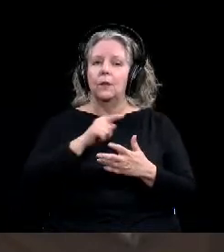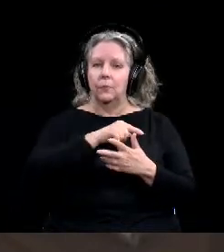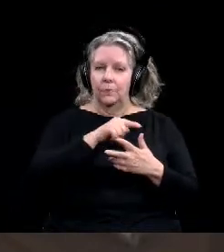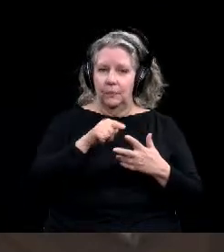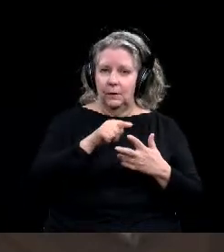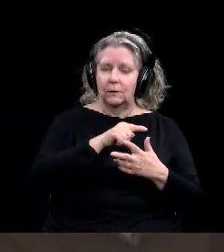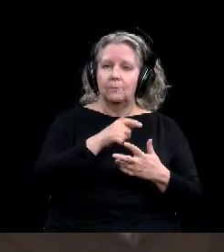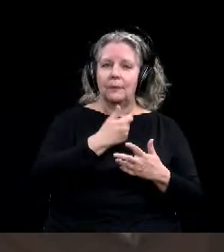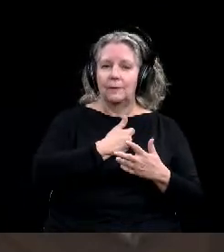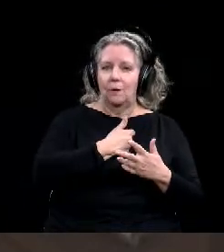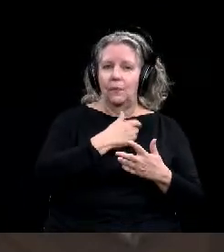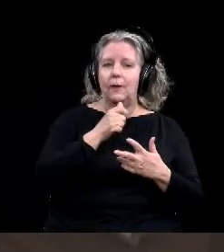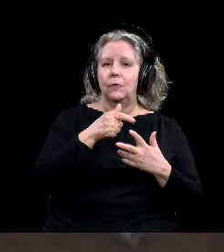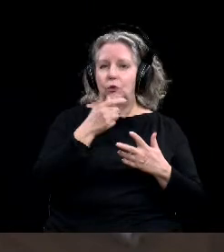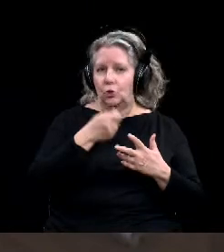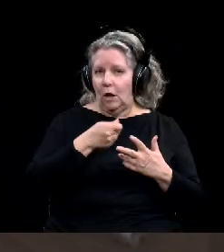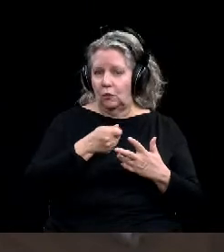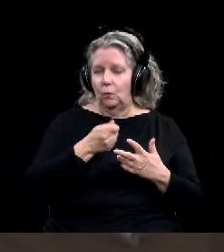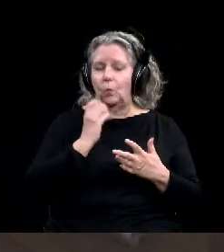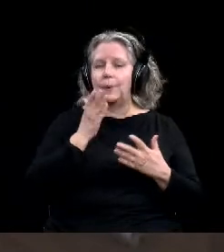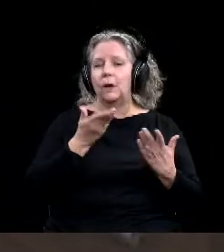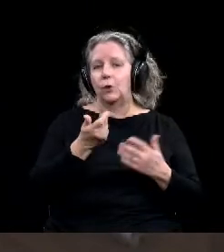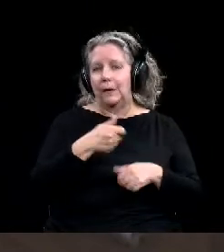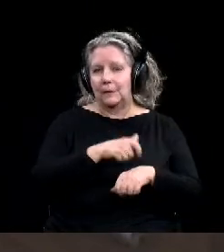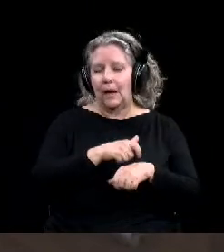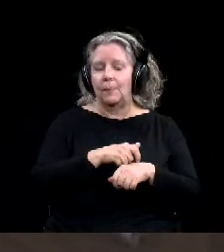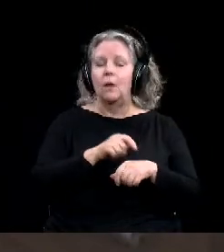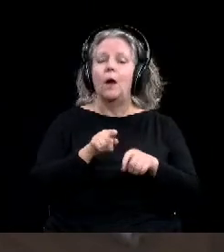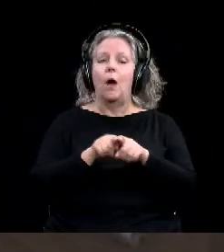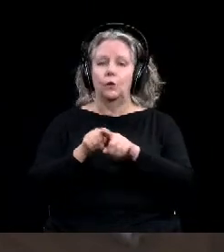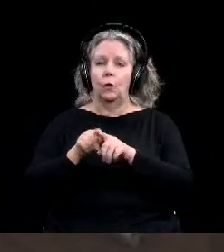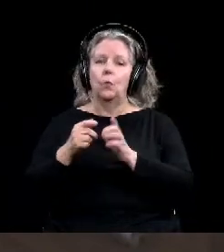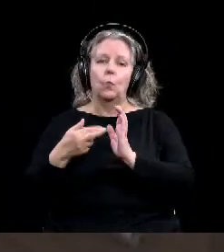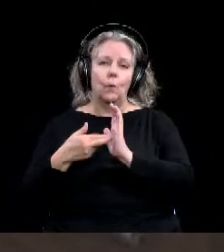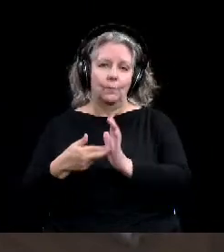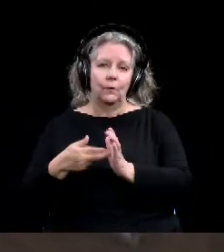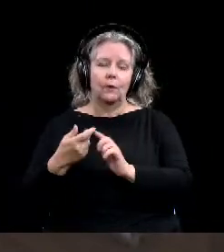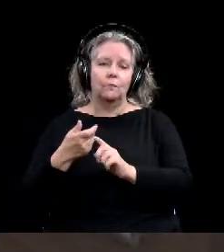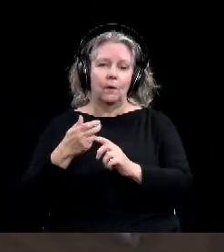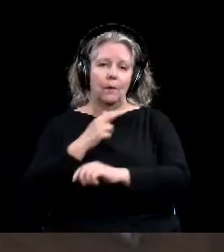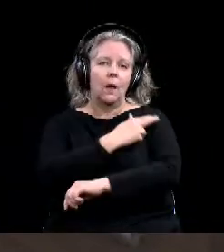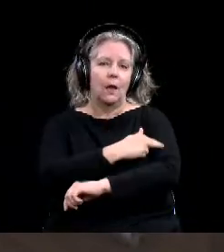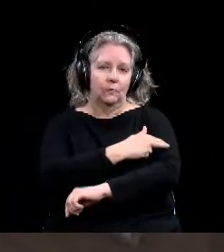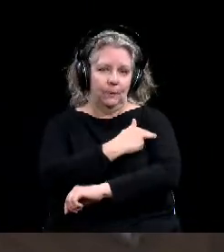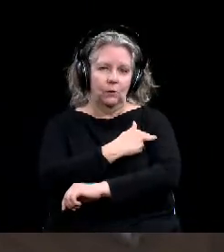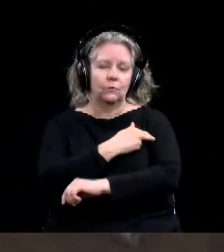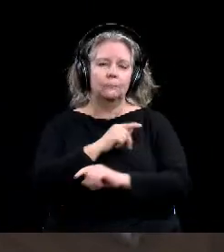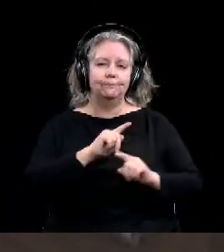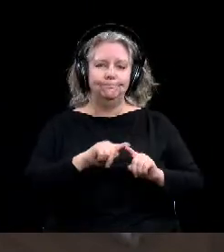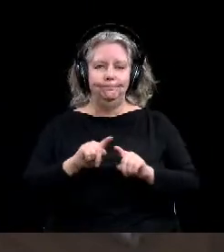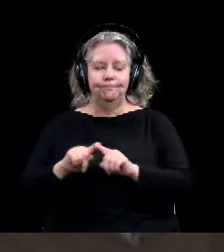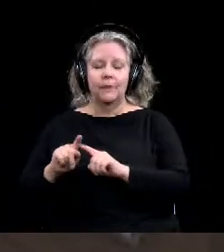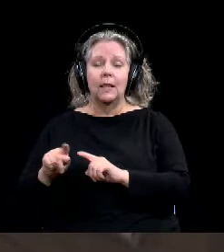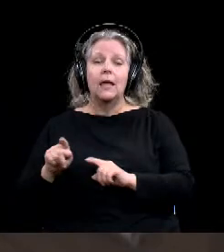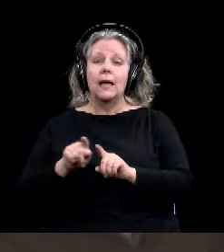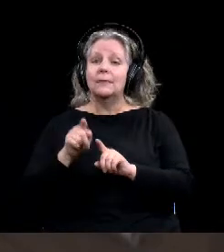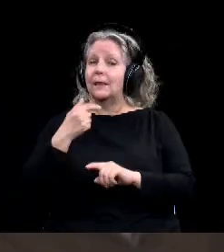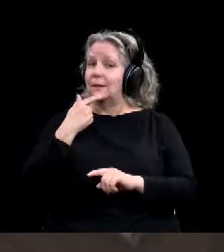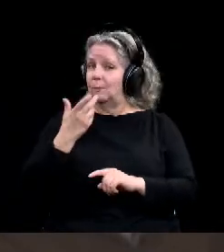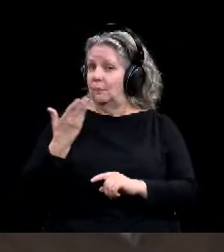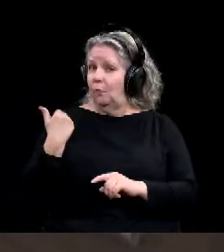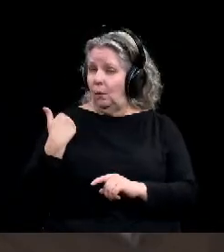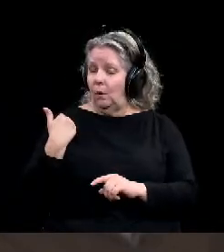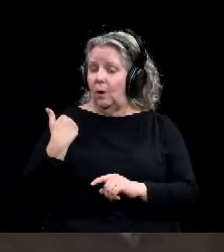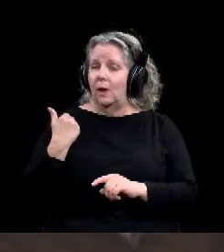these hospital systems. As I've said in the past, our local hospital systems, city staff, county judge, and myself are in